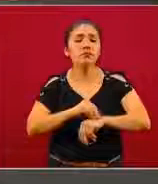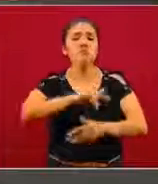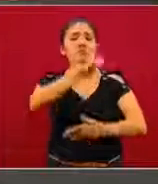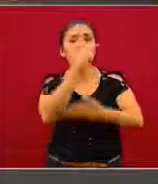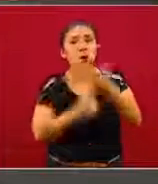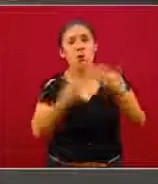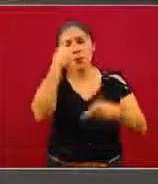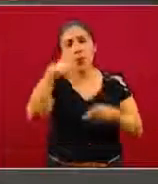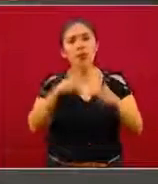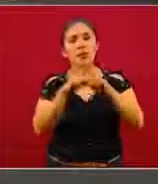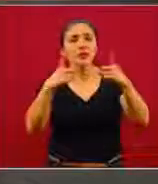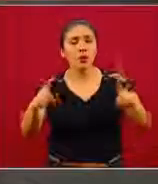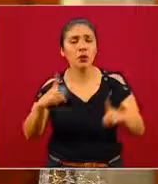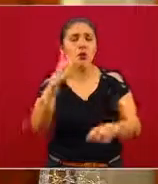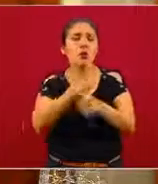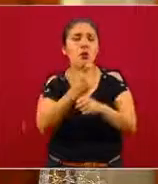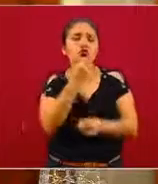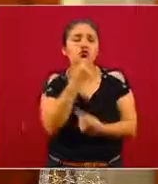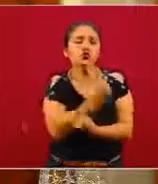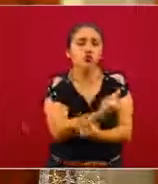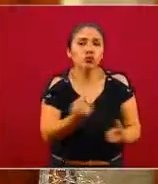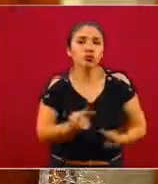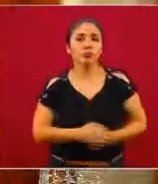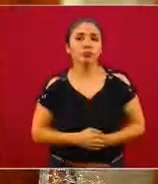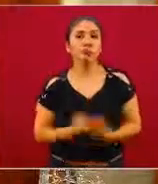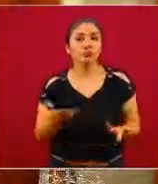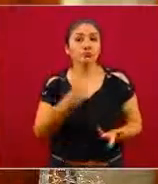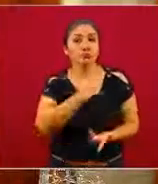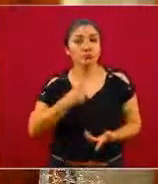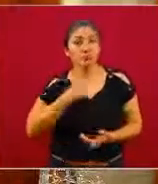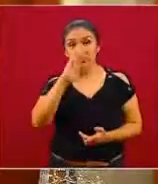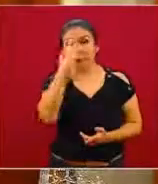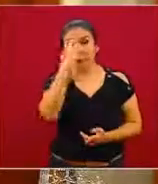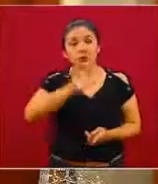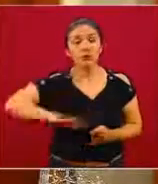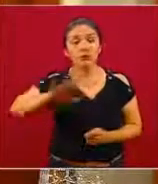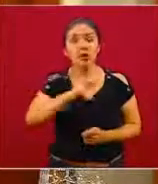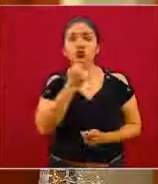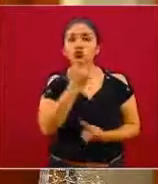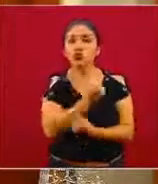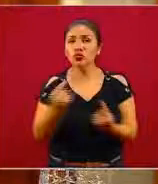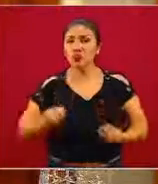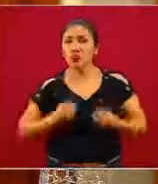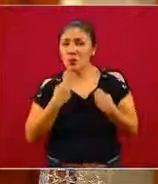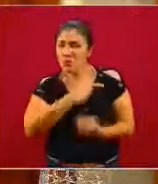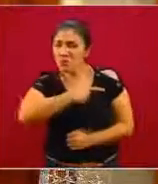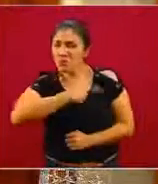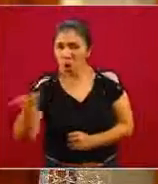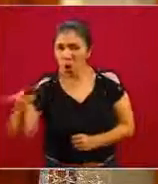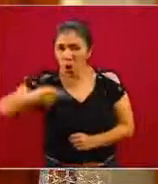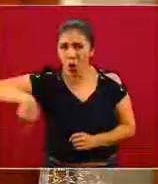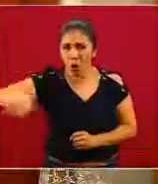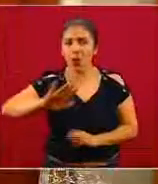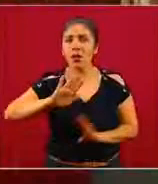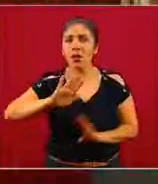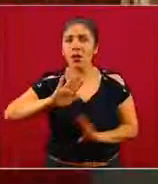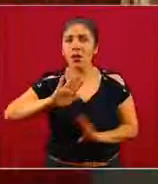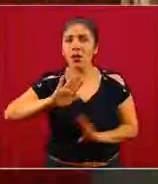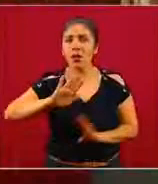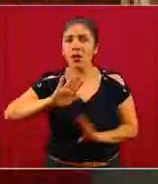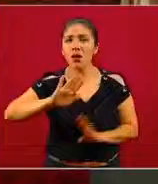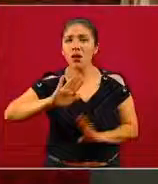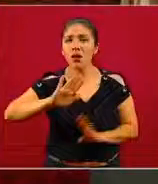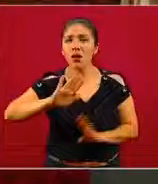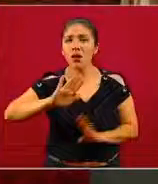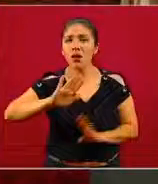more inclusive in terms of our child development programs. We must remember that children who live in poverty and who